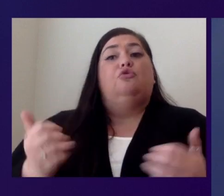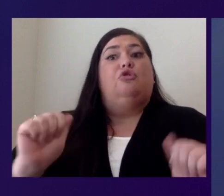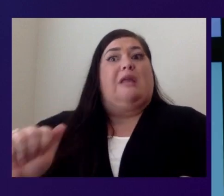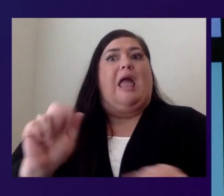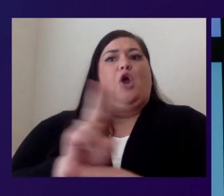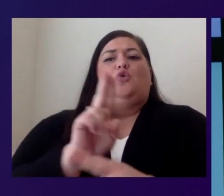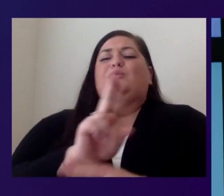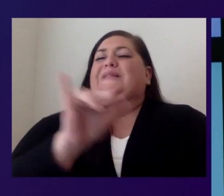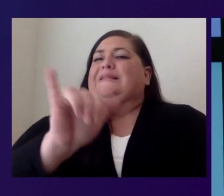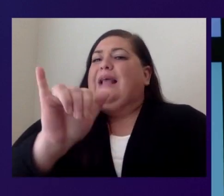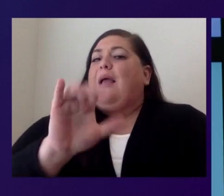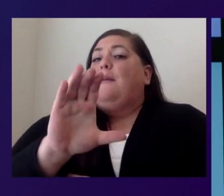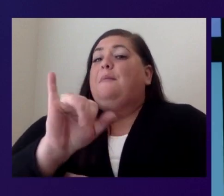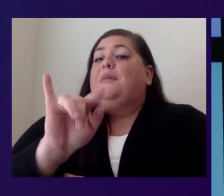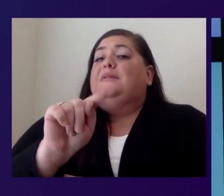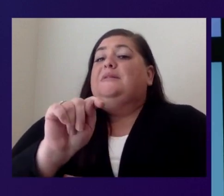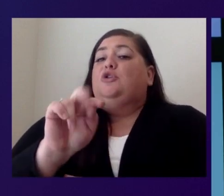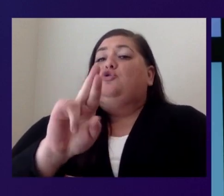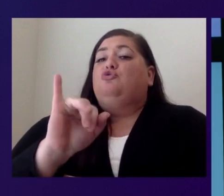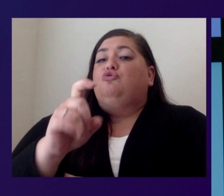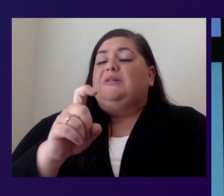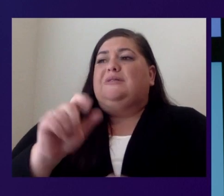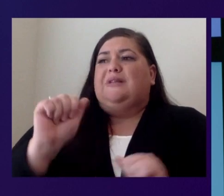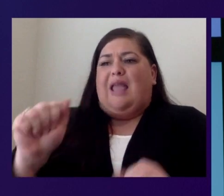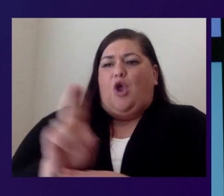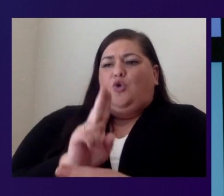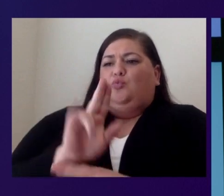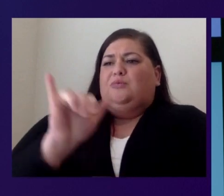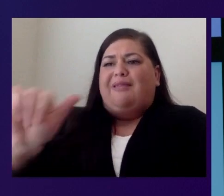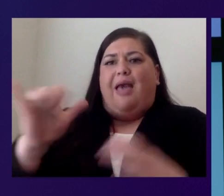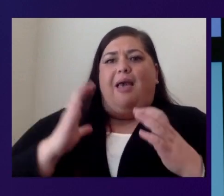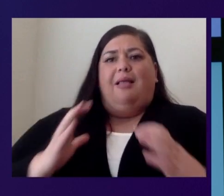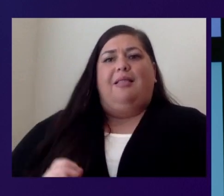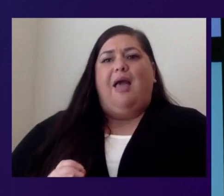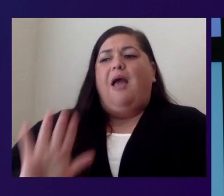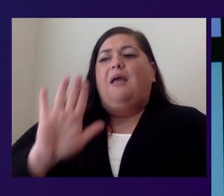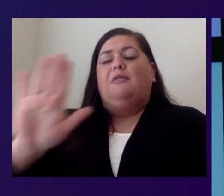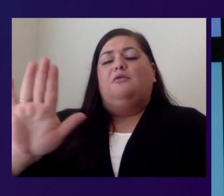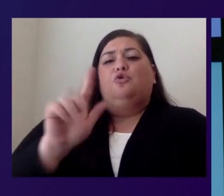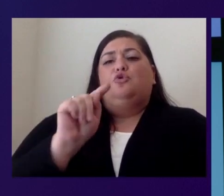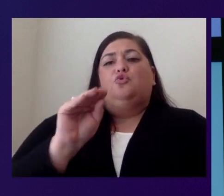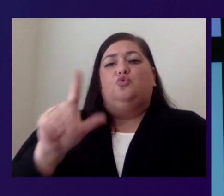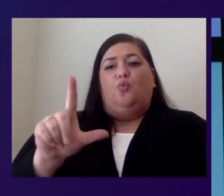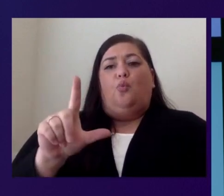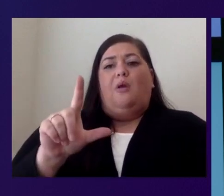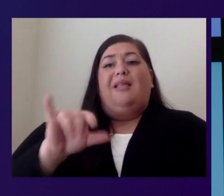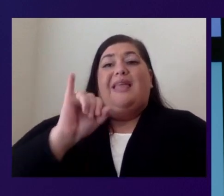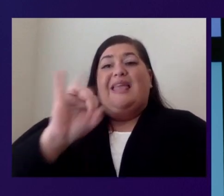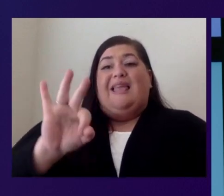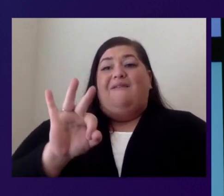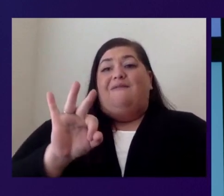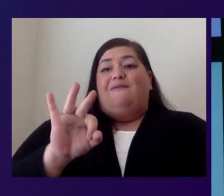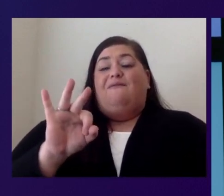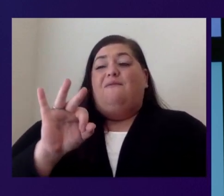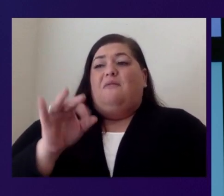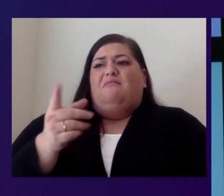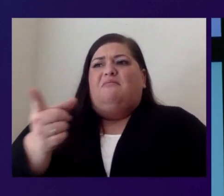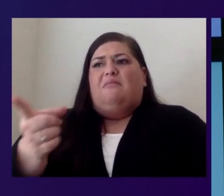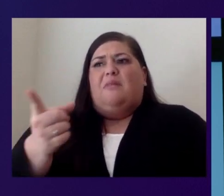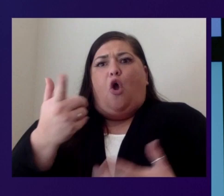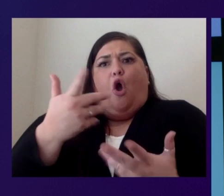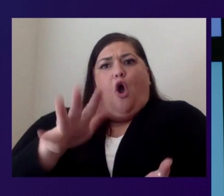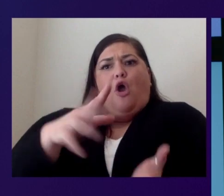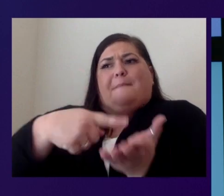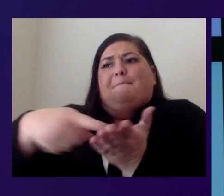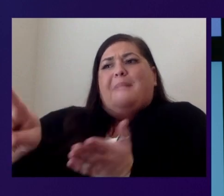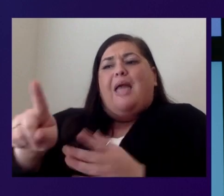Citrix, the existing tooling and the existing clients to take those deployments, whether they're bespoke or things that you've paid for licenses